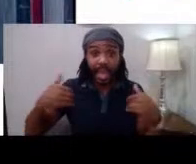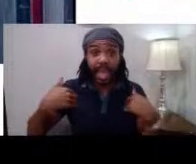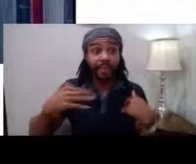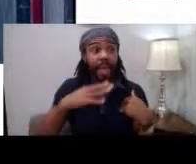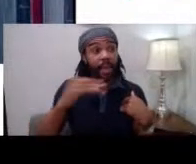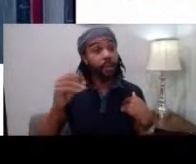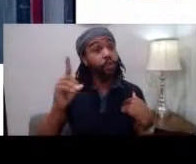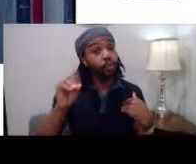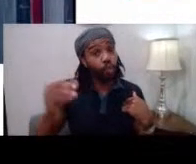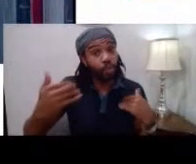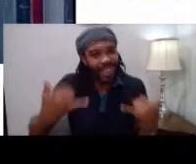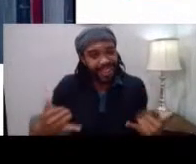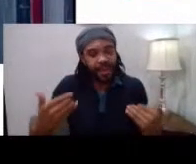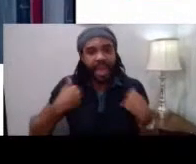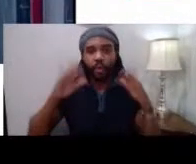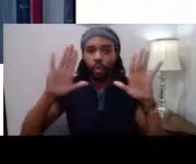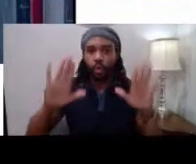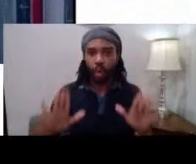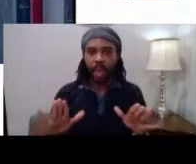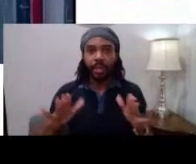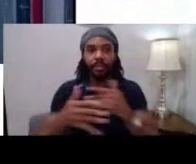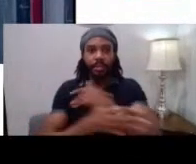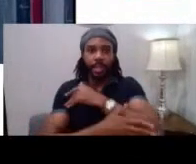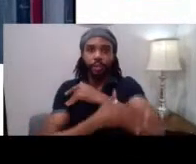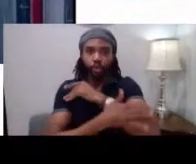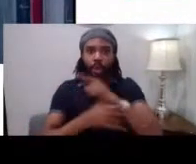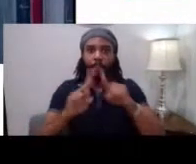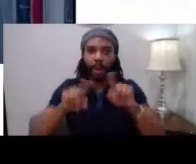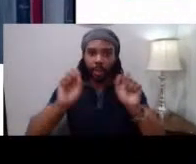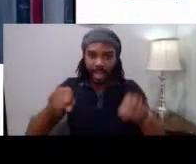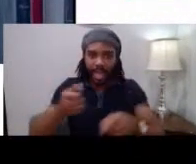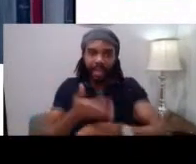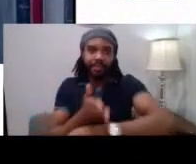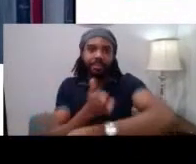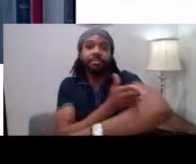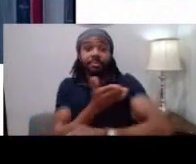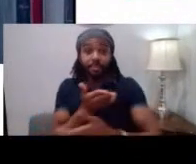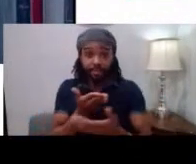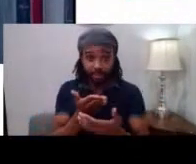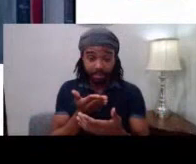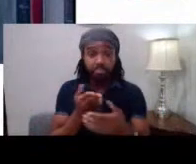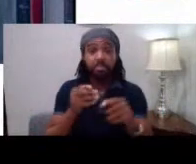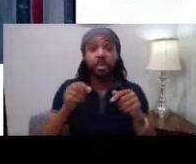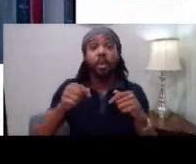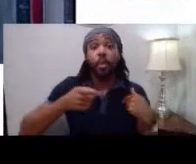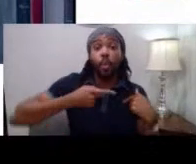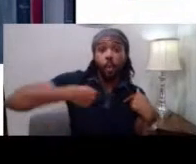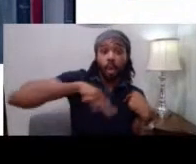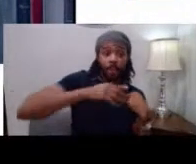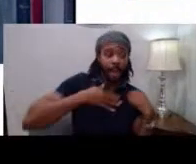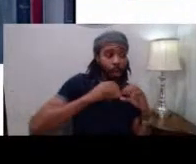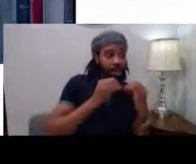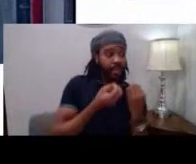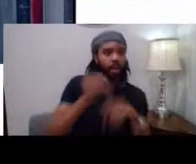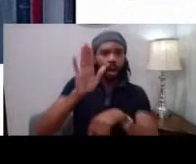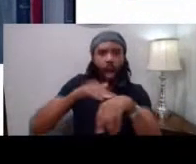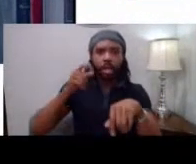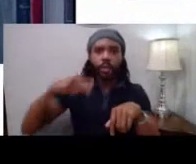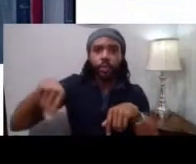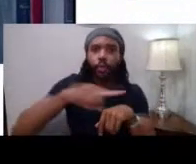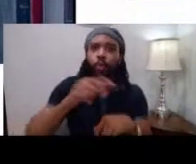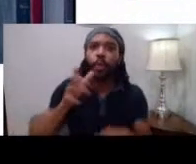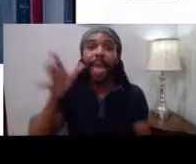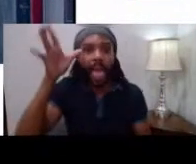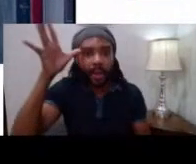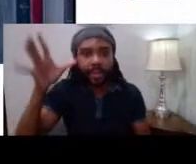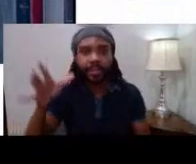to get better. So we at the Campaign for Our Shared Future are calling on you as parents and allies to